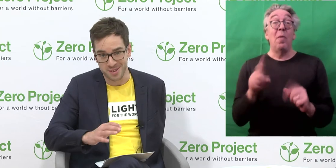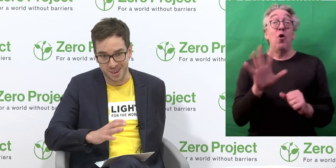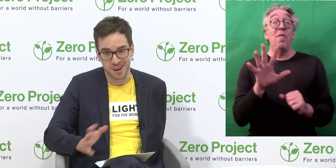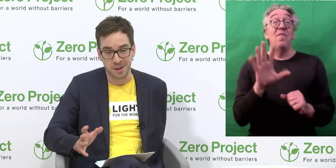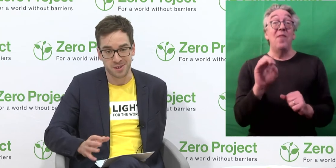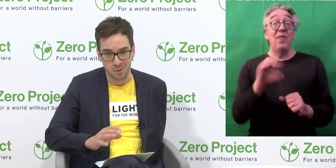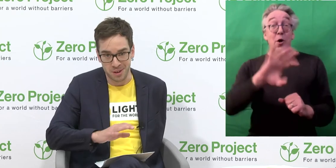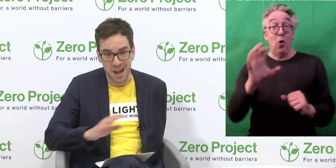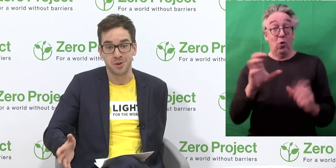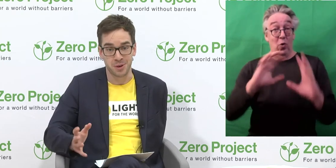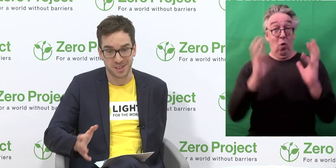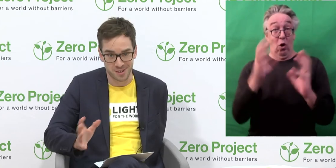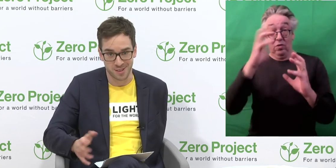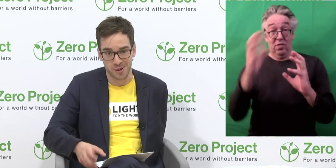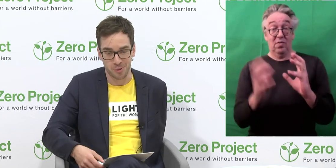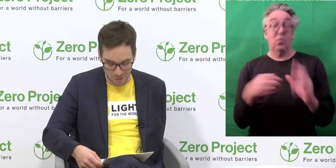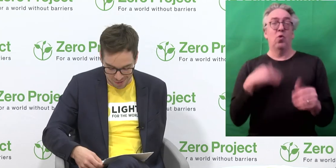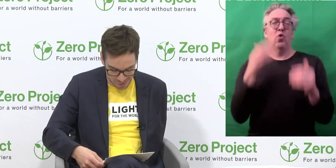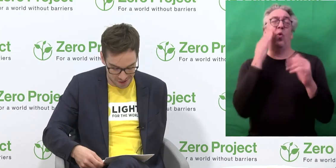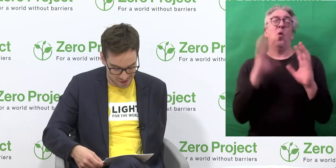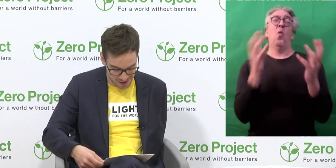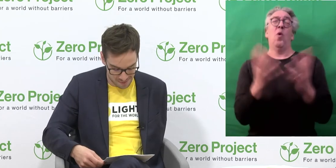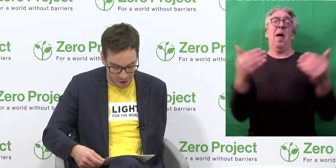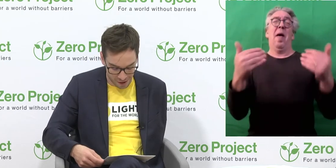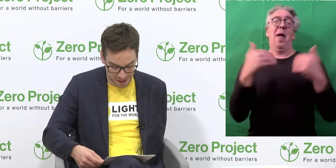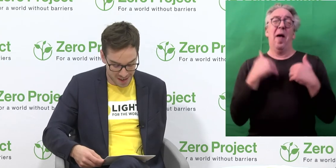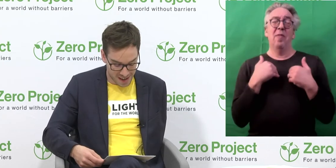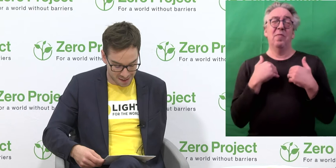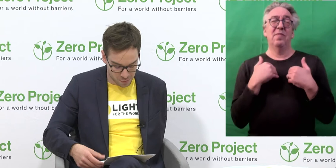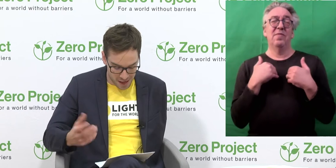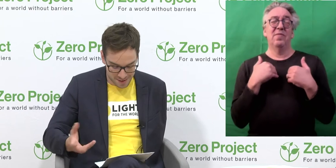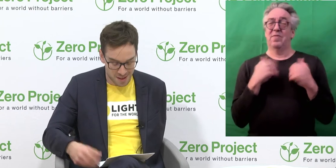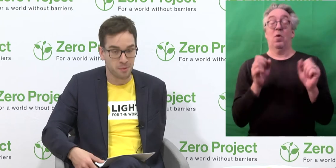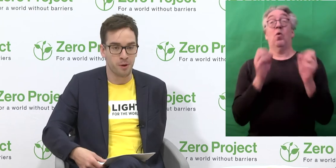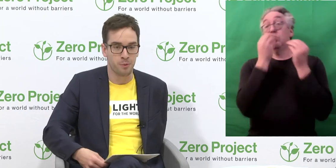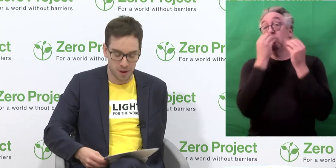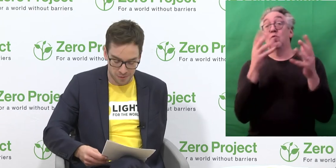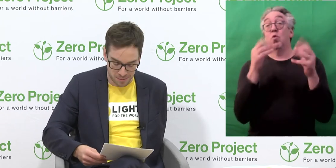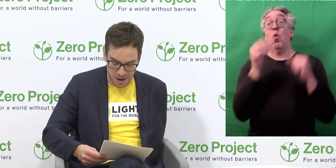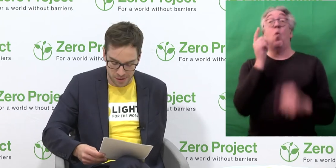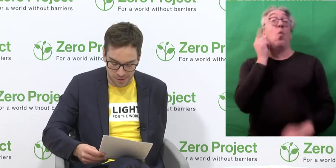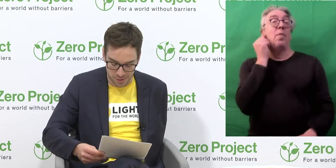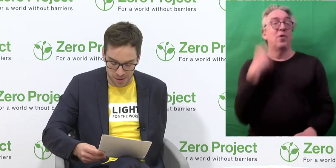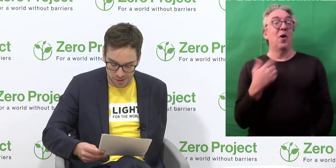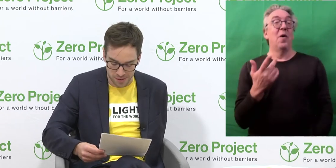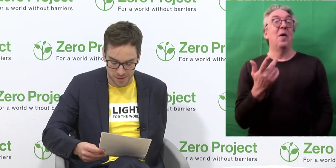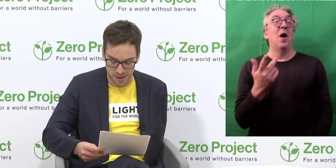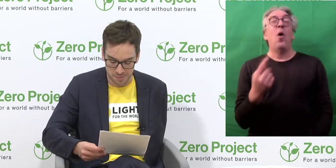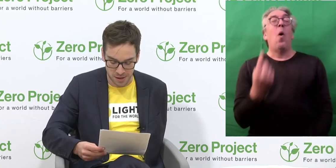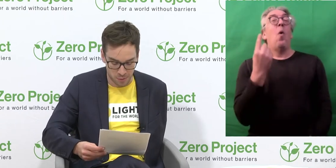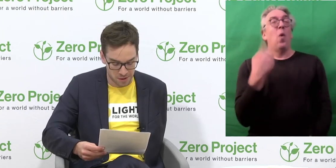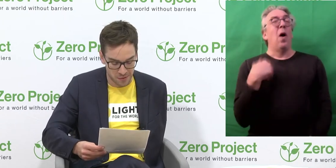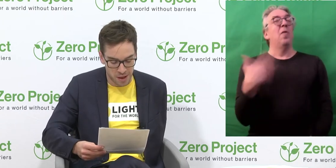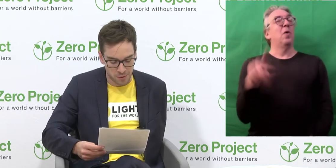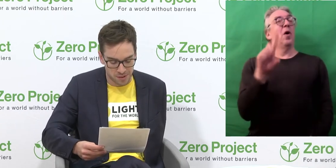that there are amazing women everywhere. This is the goal. We want to reach them all. And we asked them, one of the barriers to career success